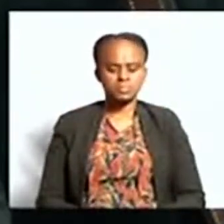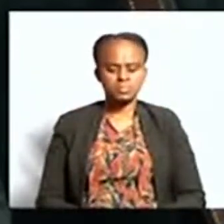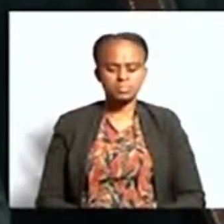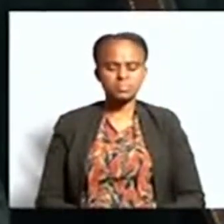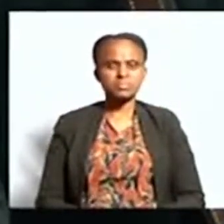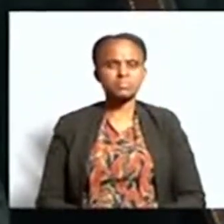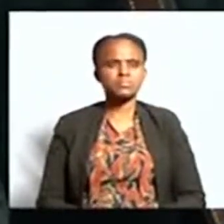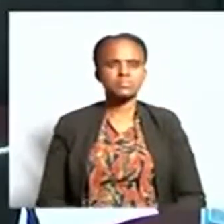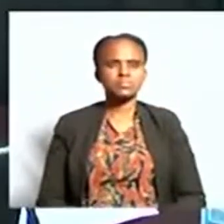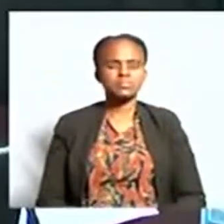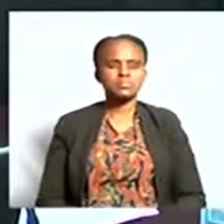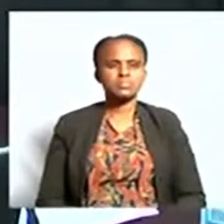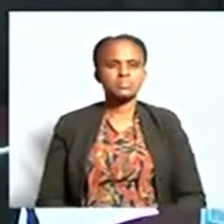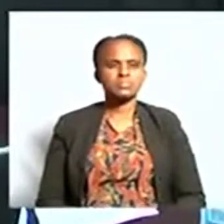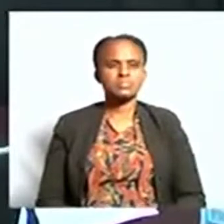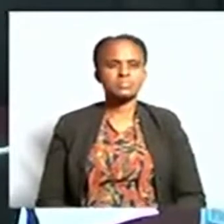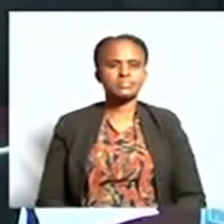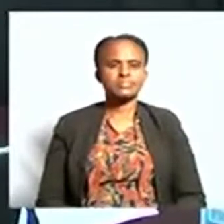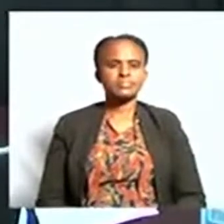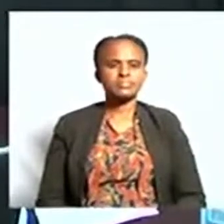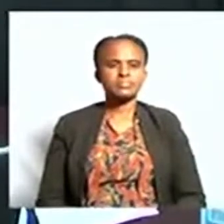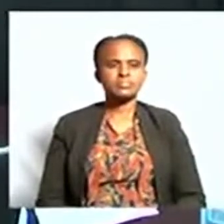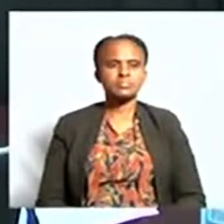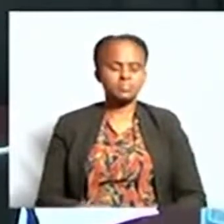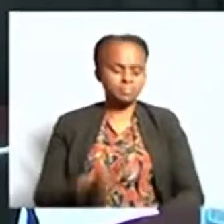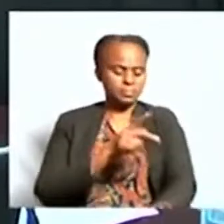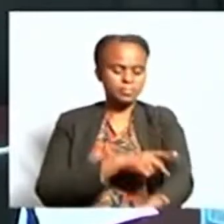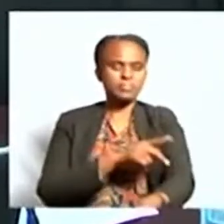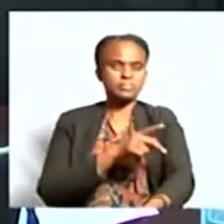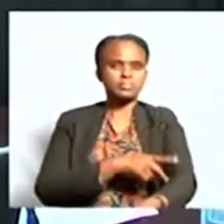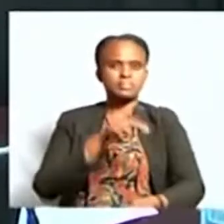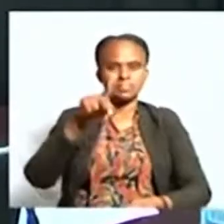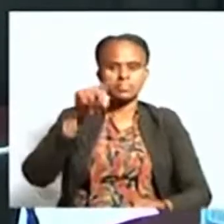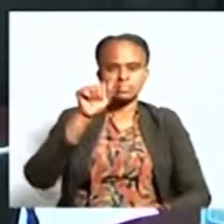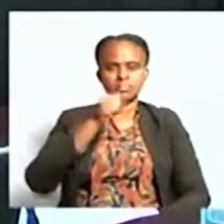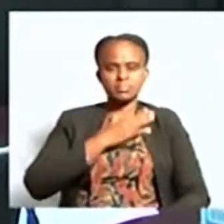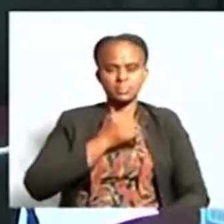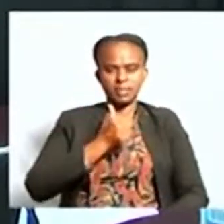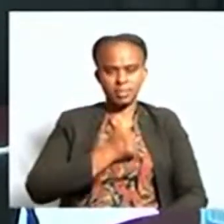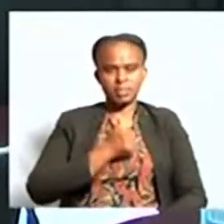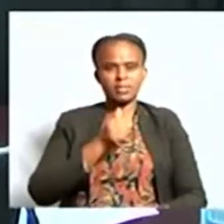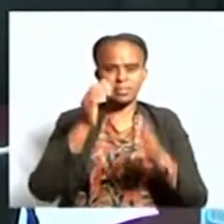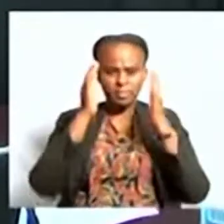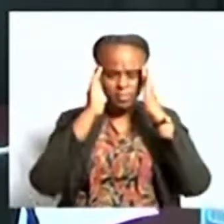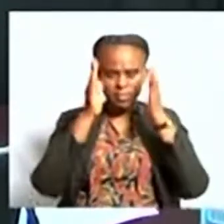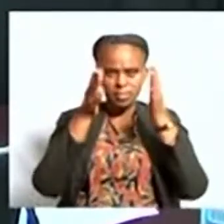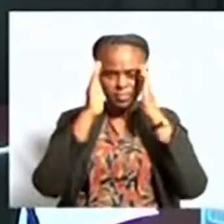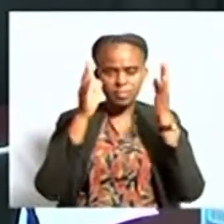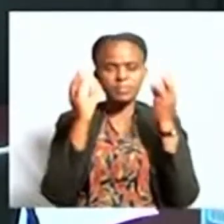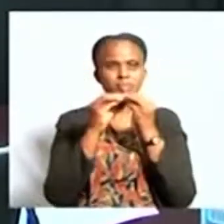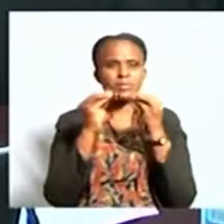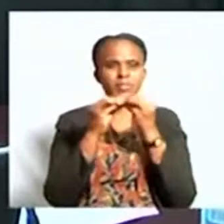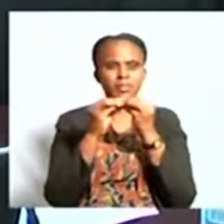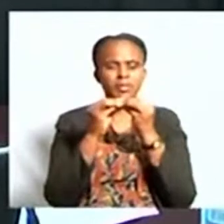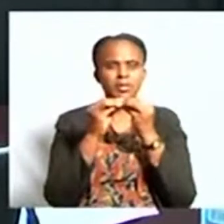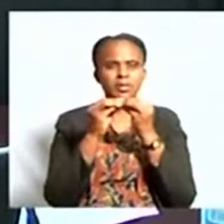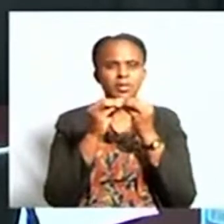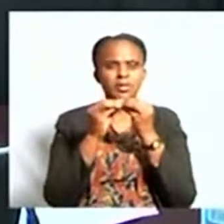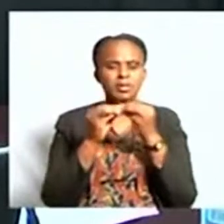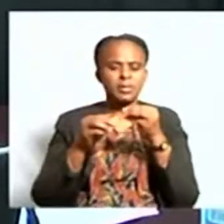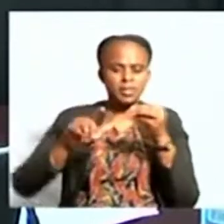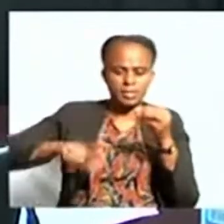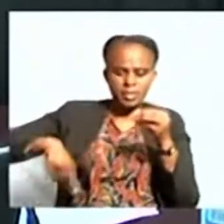Honorable Piri. Thank you, Chair. Controlling Officer, I would like to draw your attention to